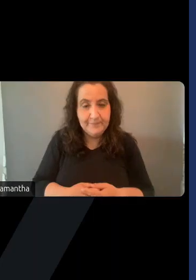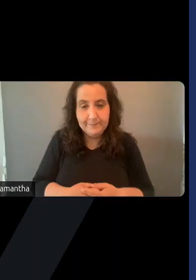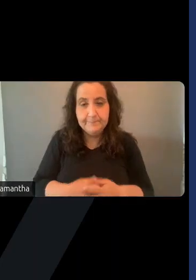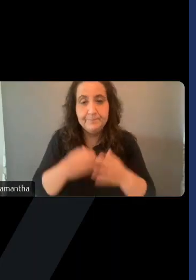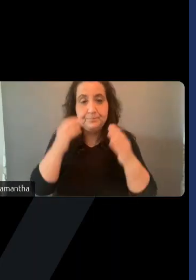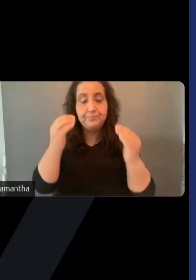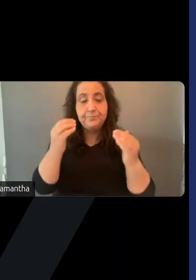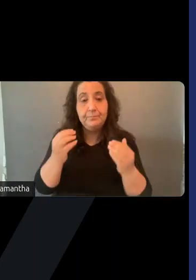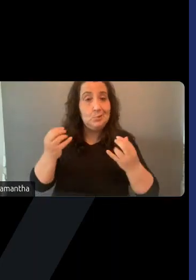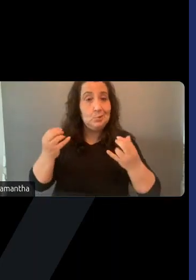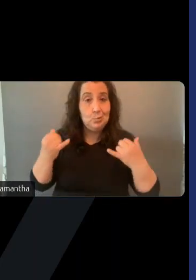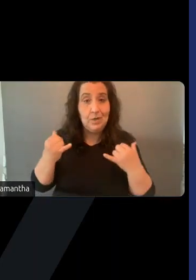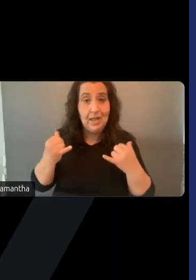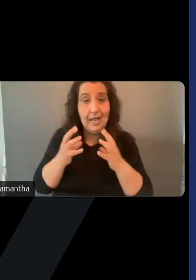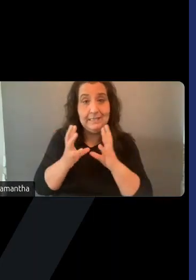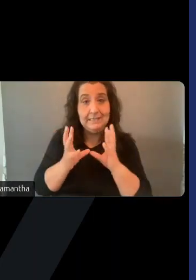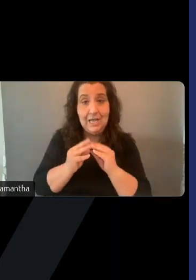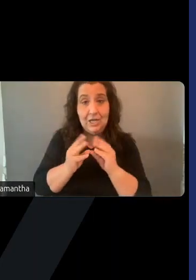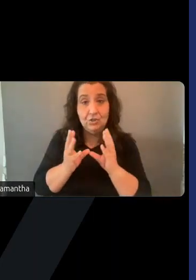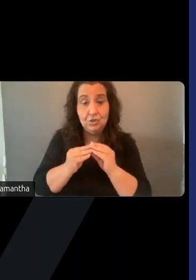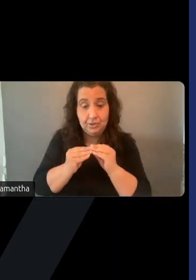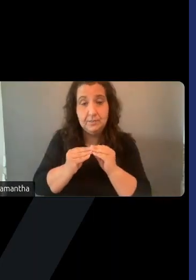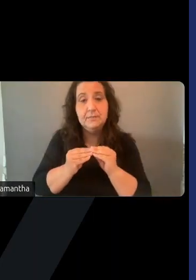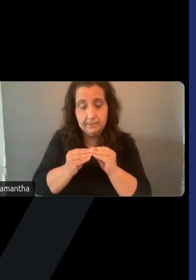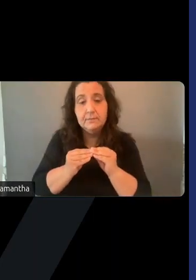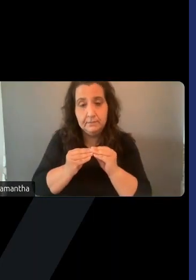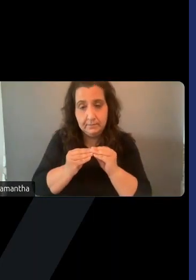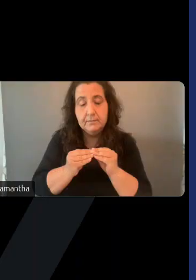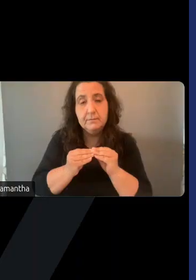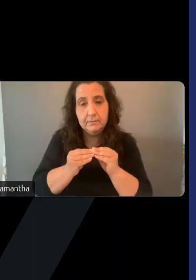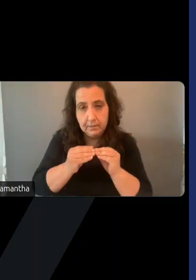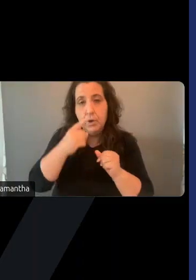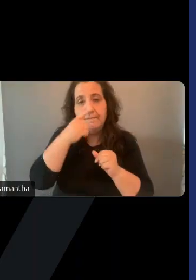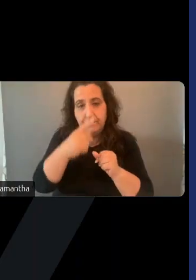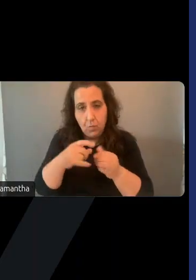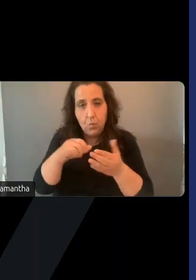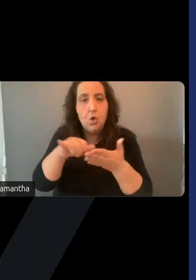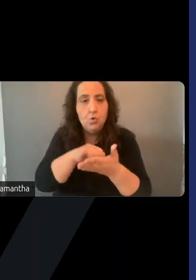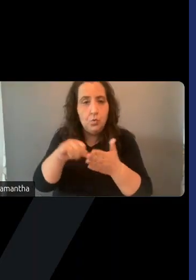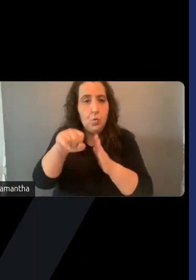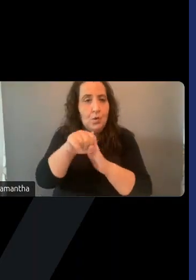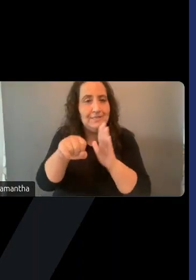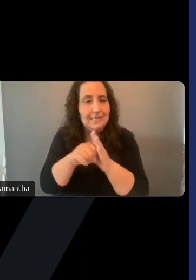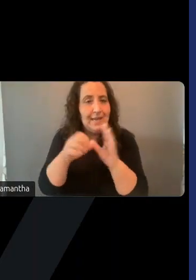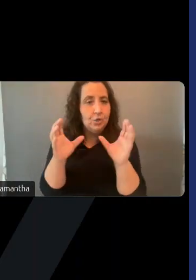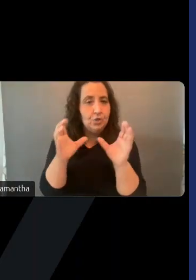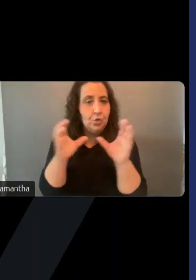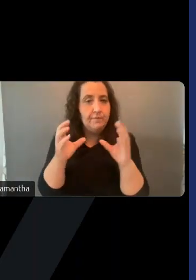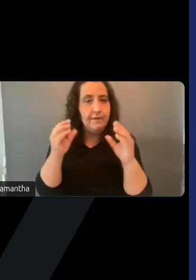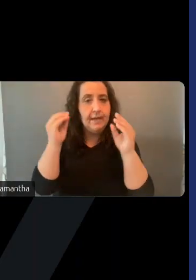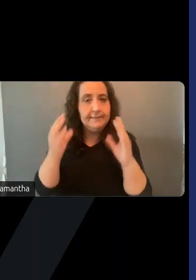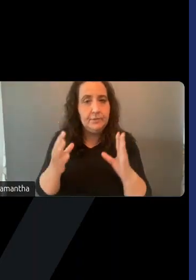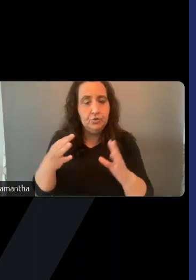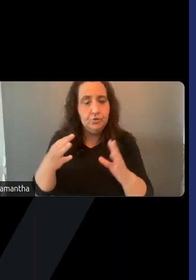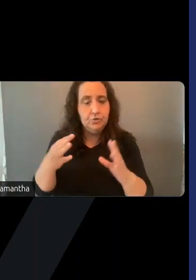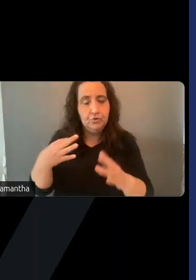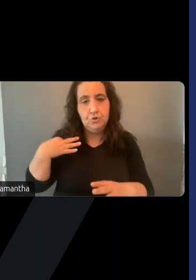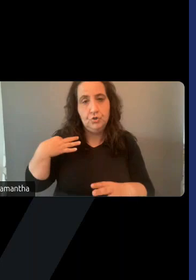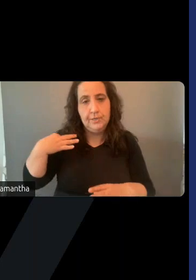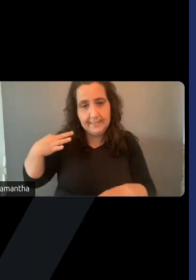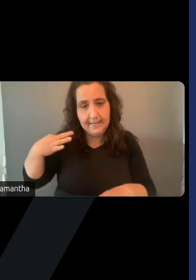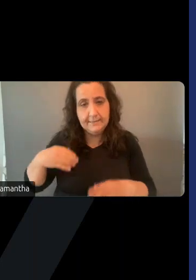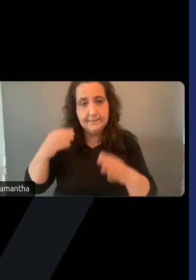Now, today's session is for New York State certified teacher candidates,